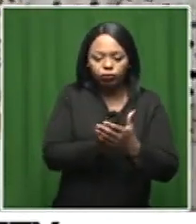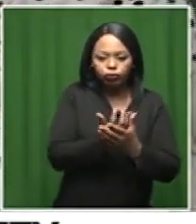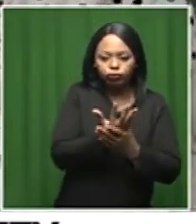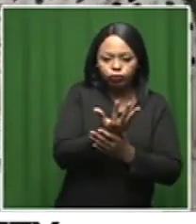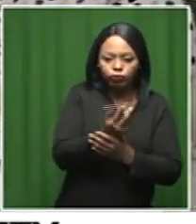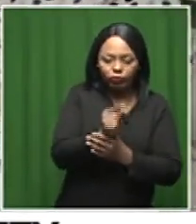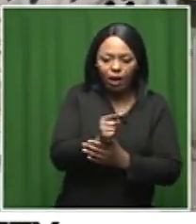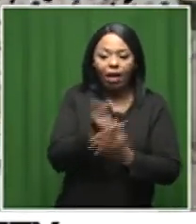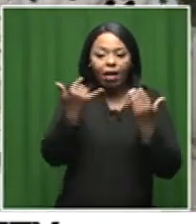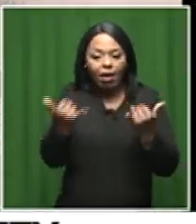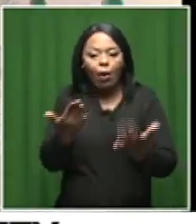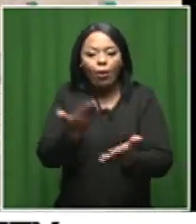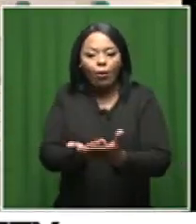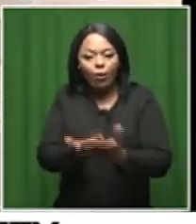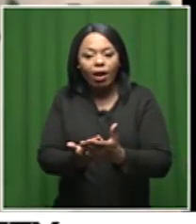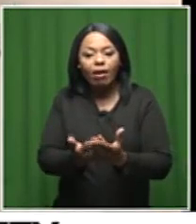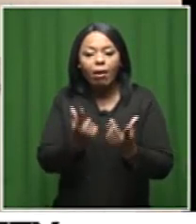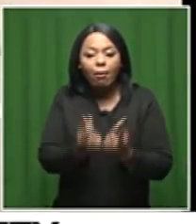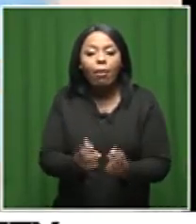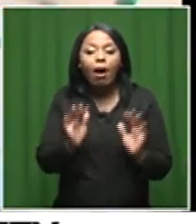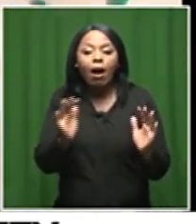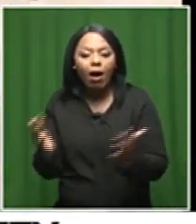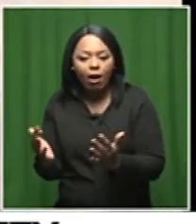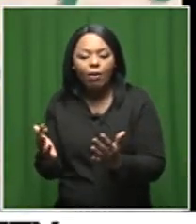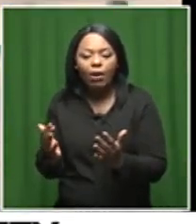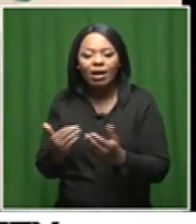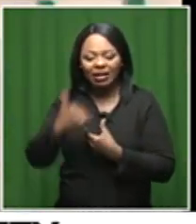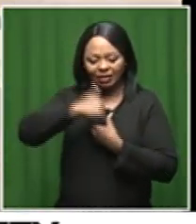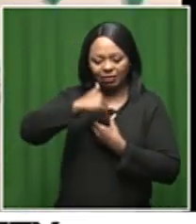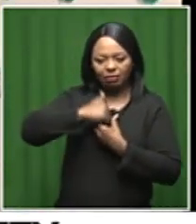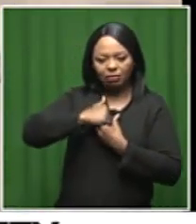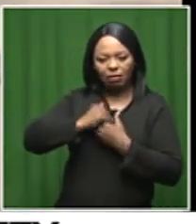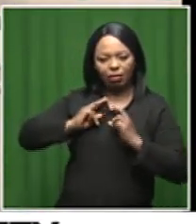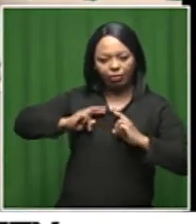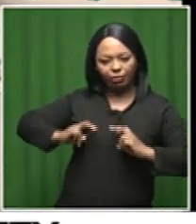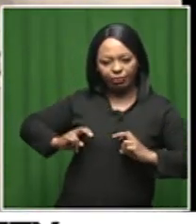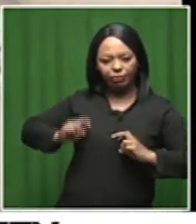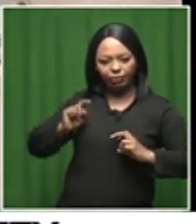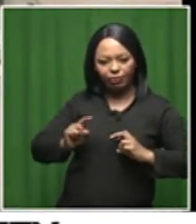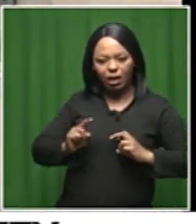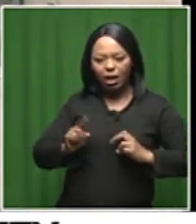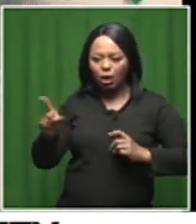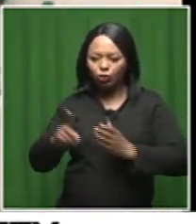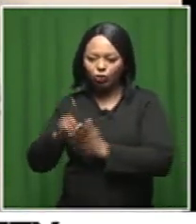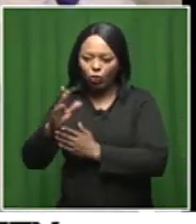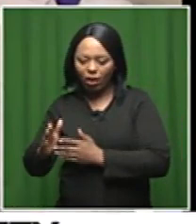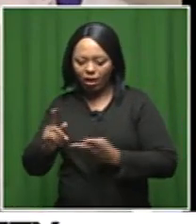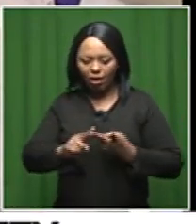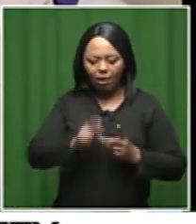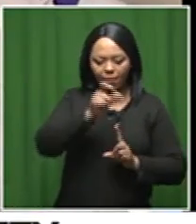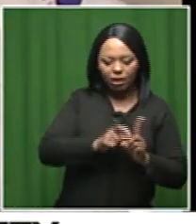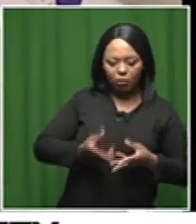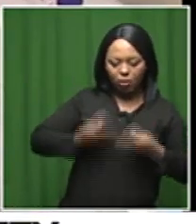provided that we are able to sort out the immunological differences between donor and recipient, eventually there